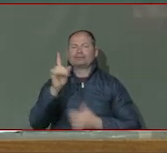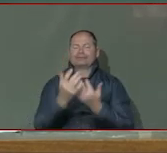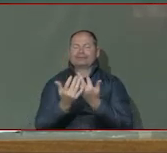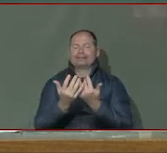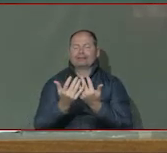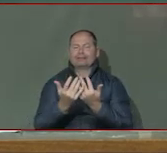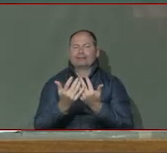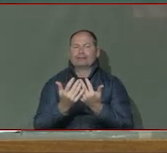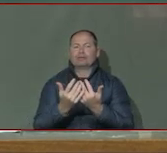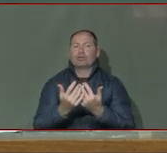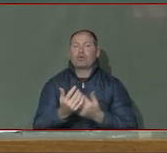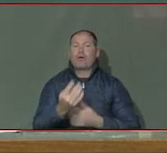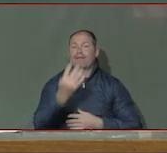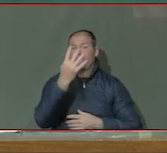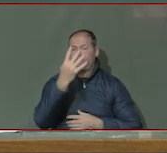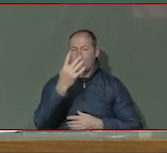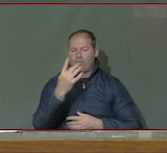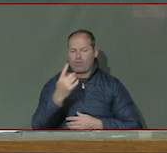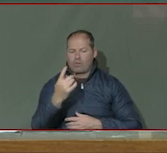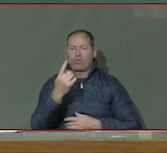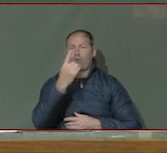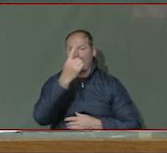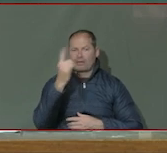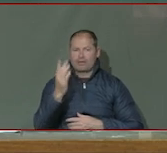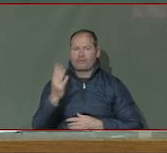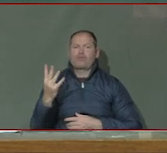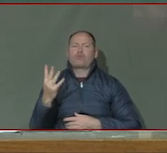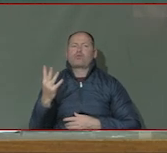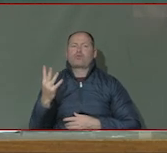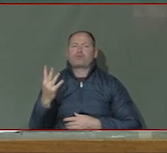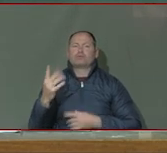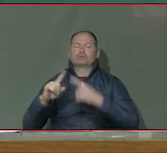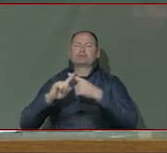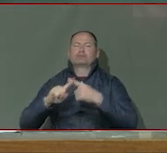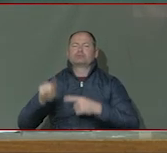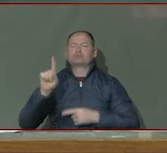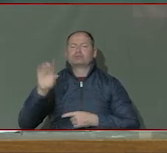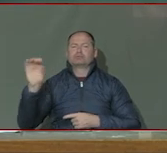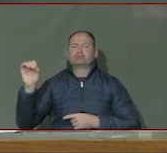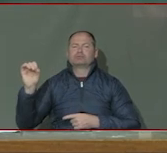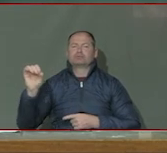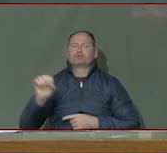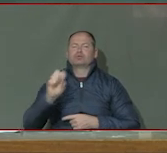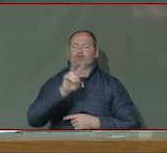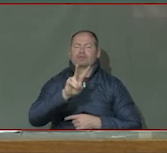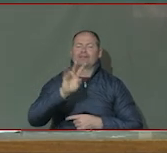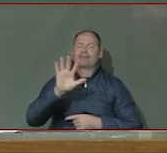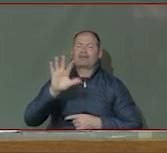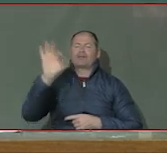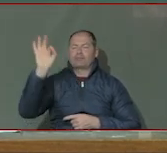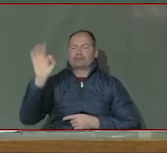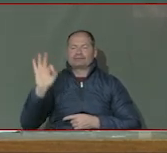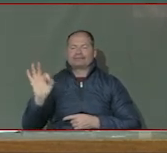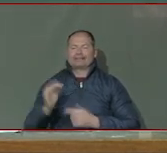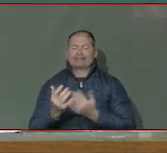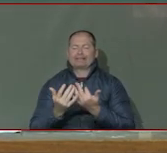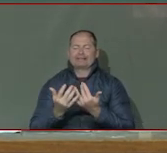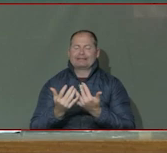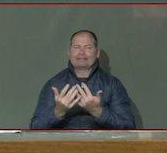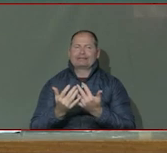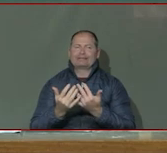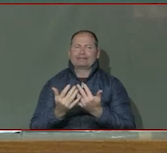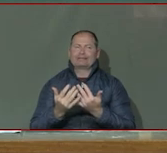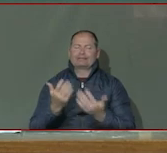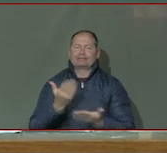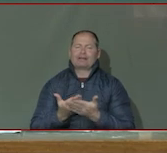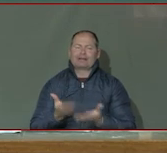4, there's 1 out of 4 times 100 is equal to 25% green chance in the